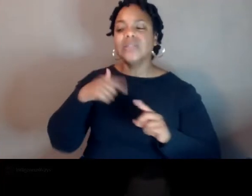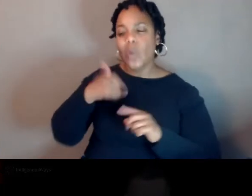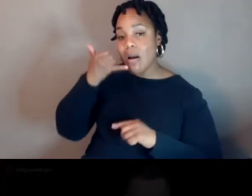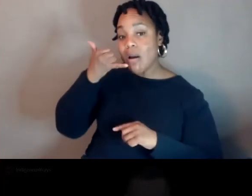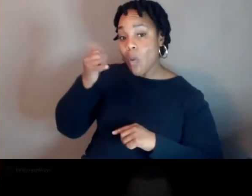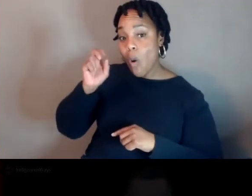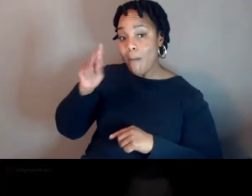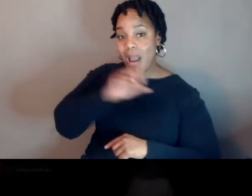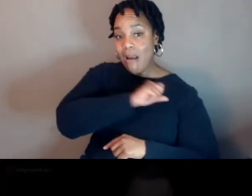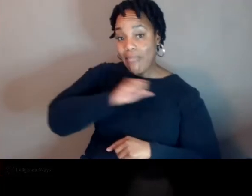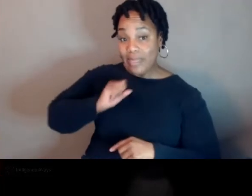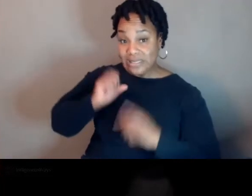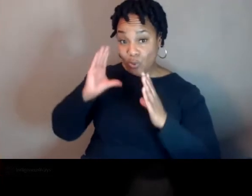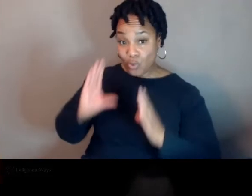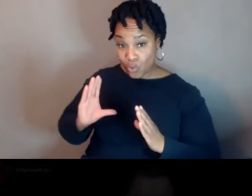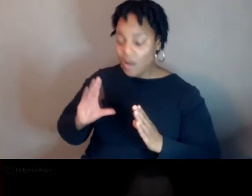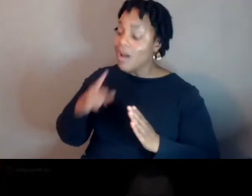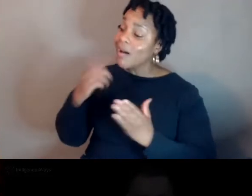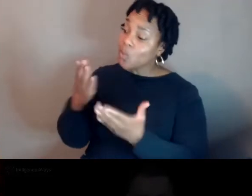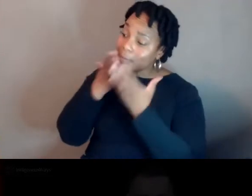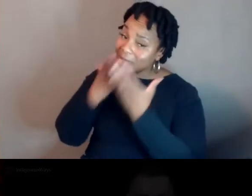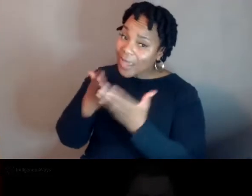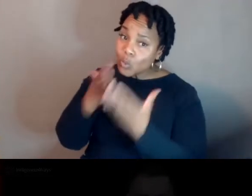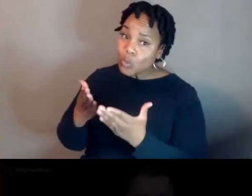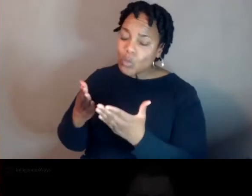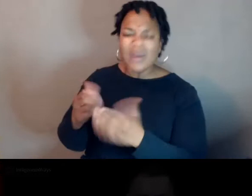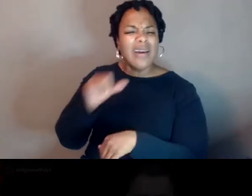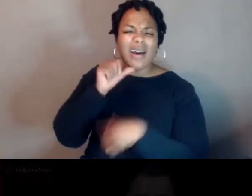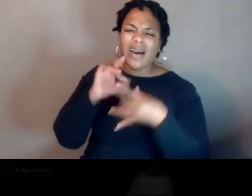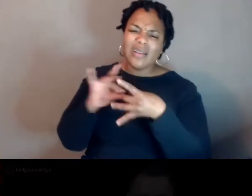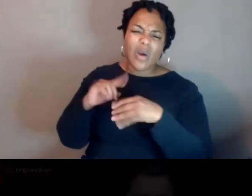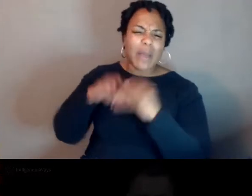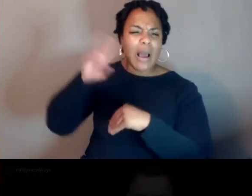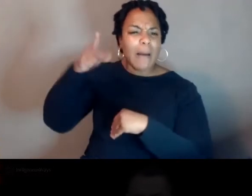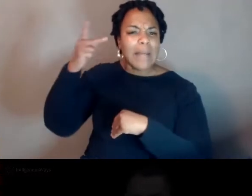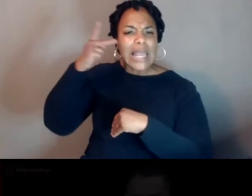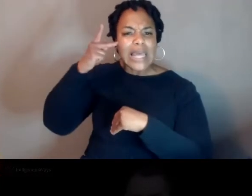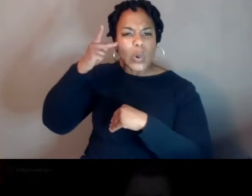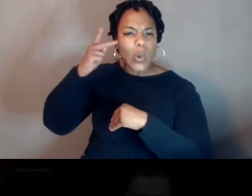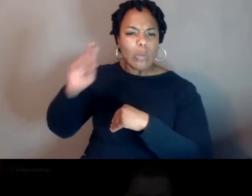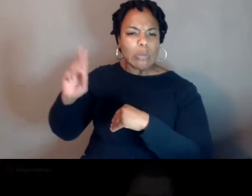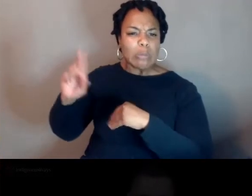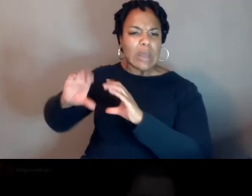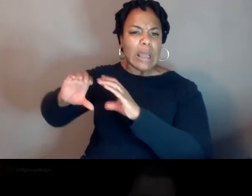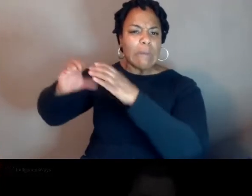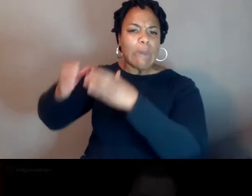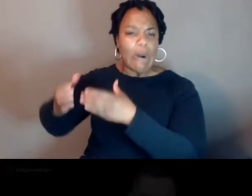party, but I talked about something that was safe yet true.